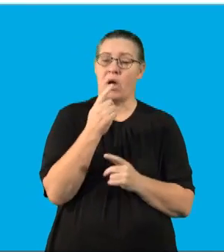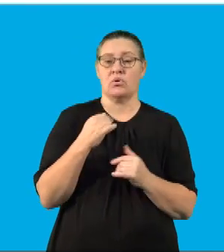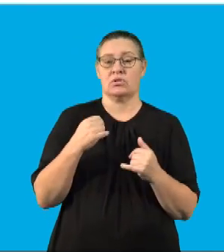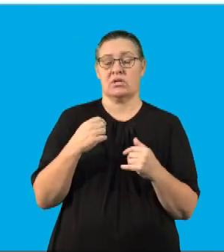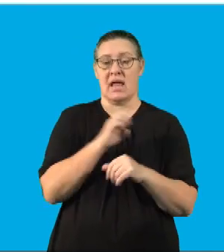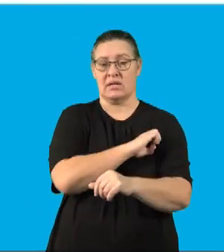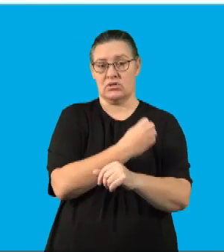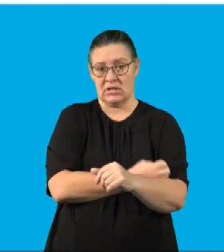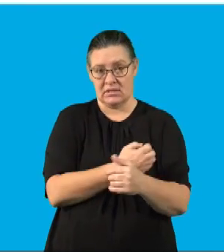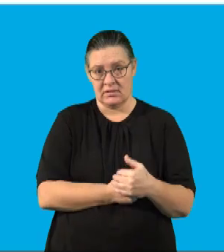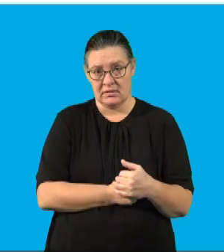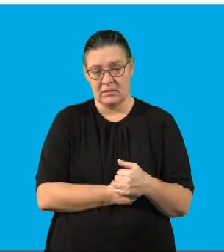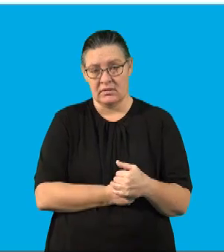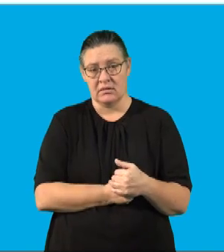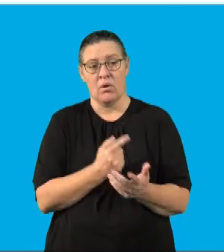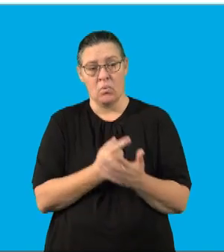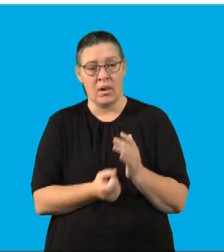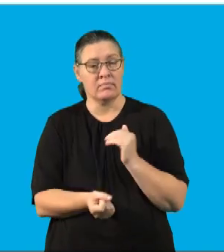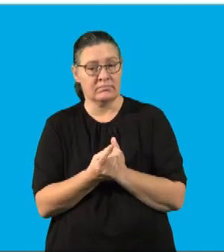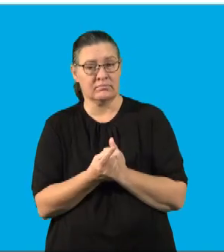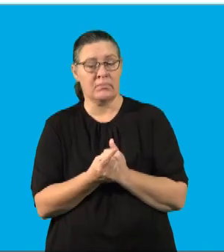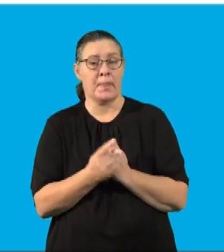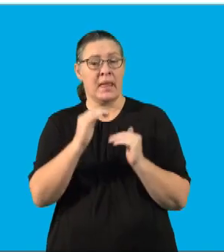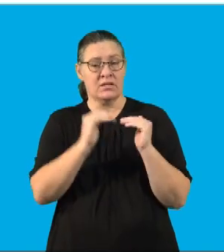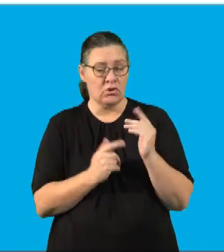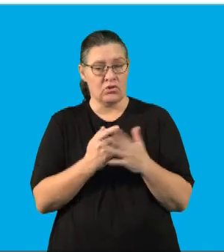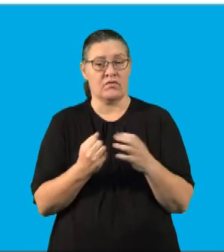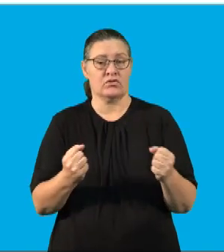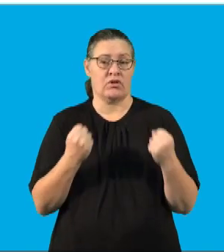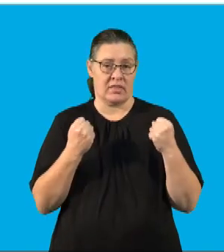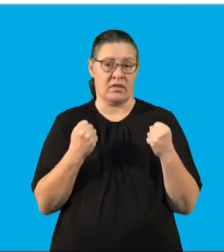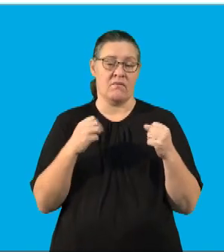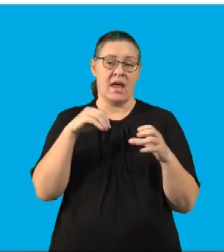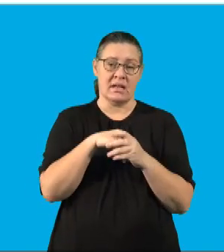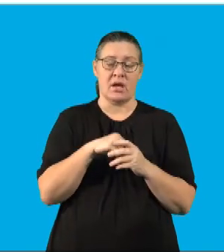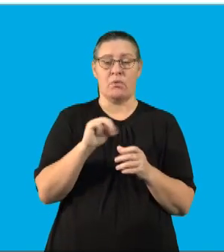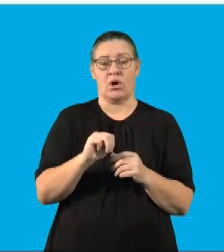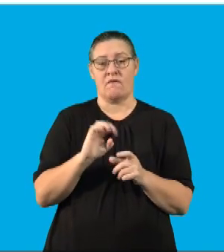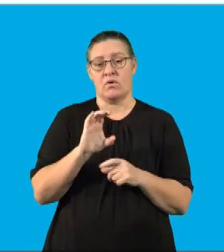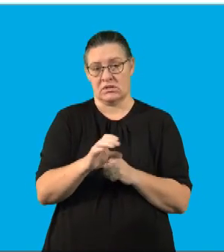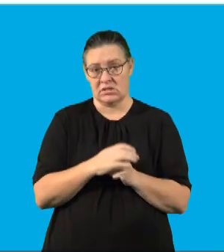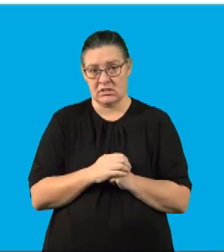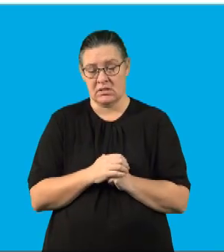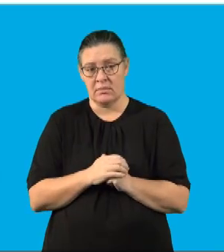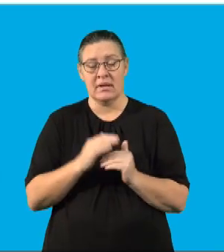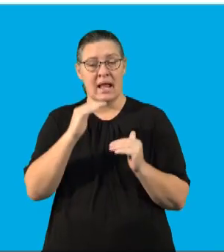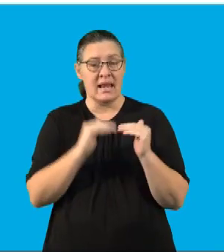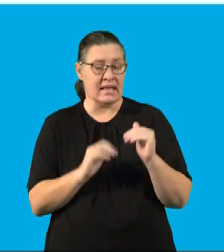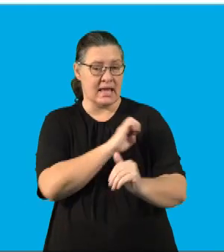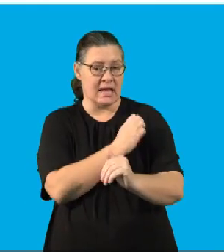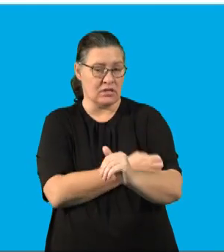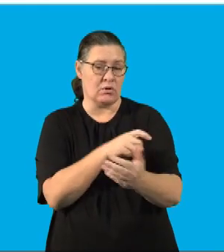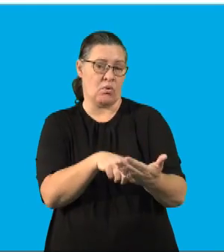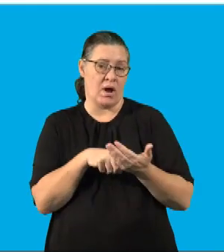said about the energy? That is going to cause a decrease in the strength of the intermolecular force, which means